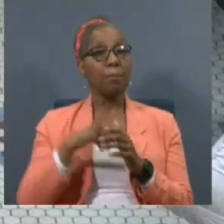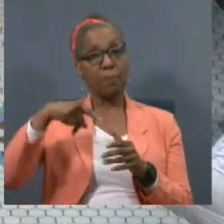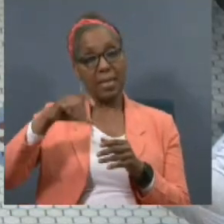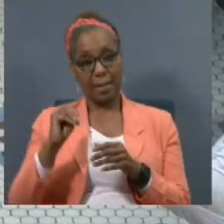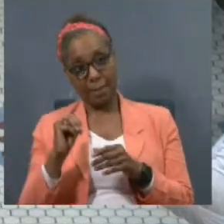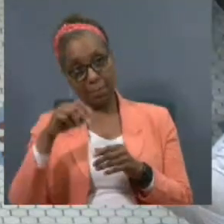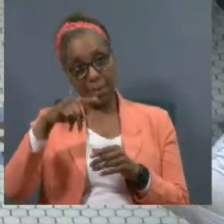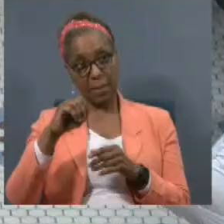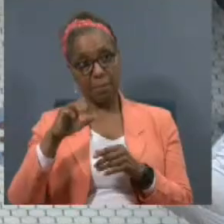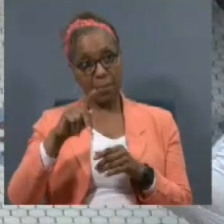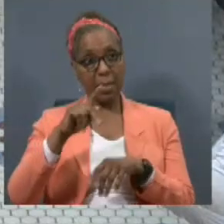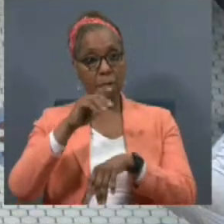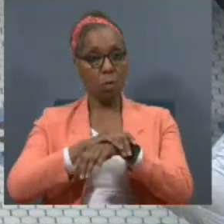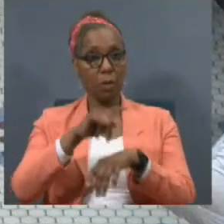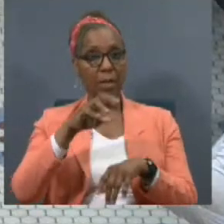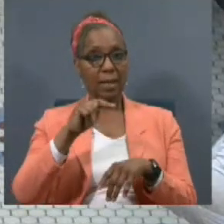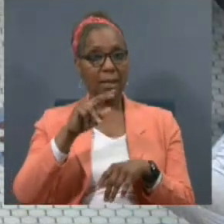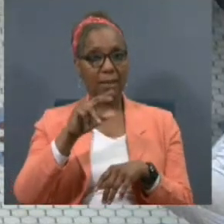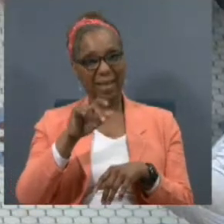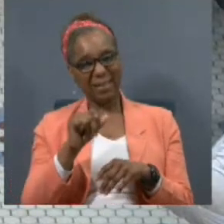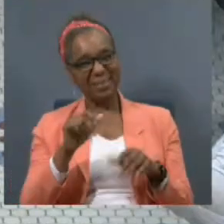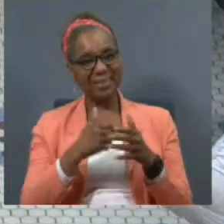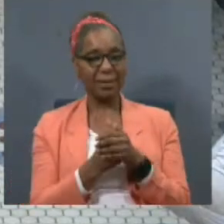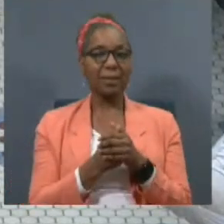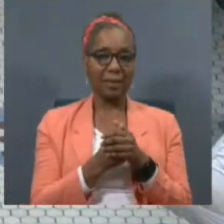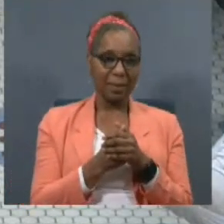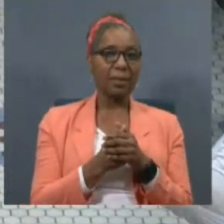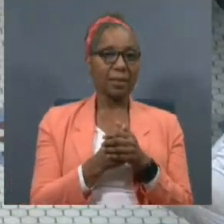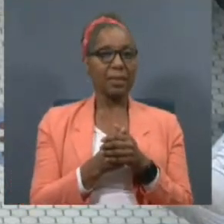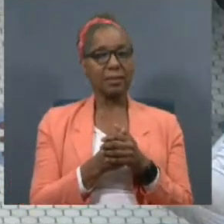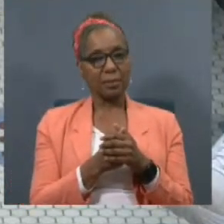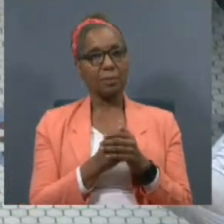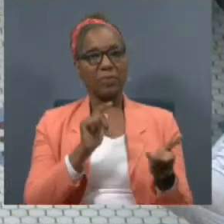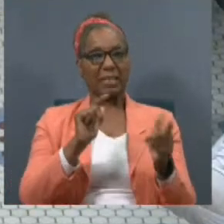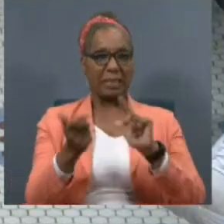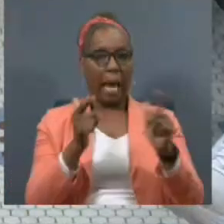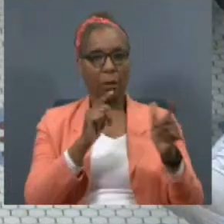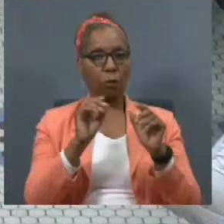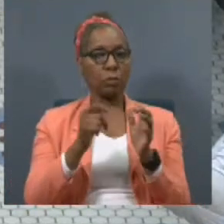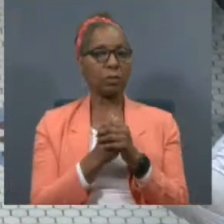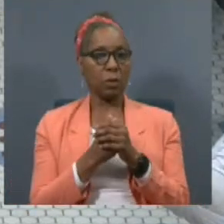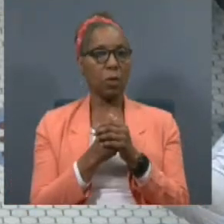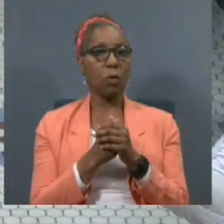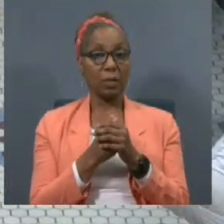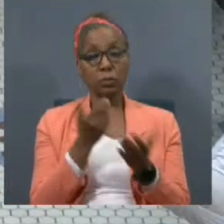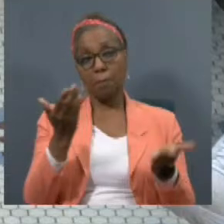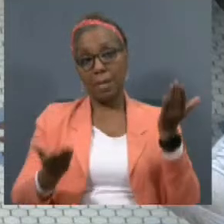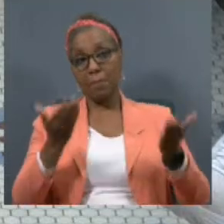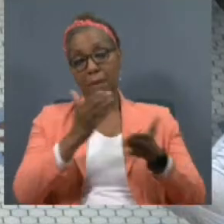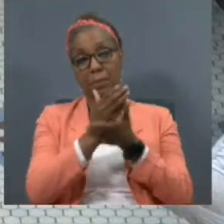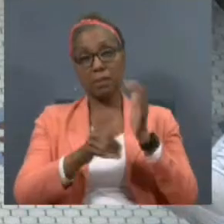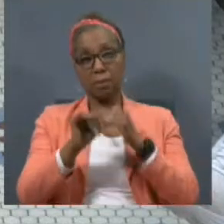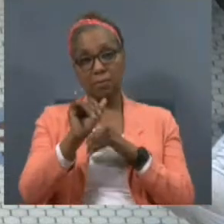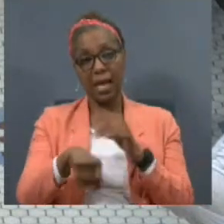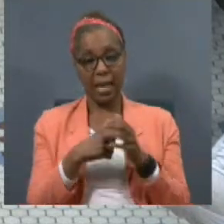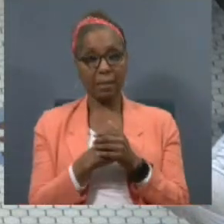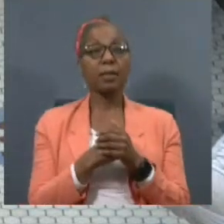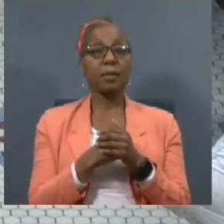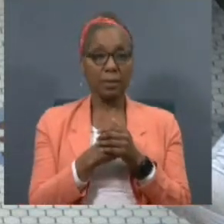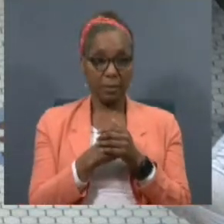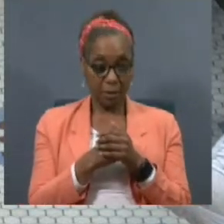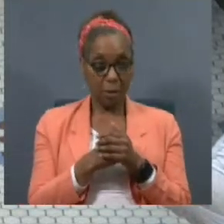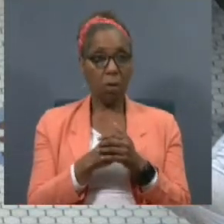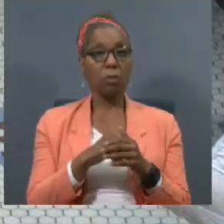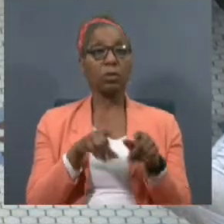on Canis Road is actually staggered. It's over a very long volume of time. So there may be some of that hits the PM